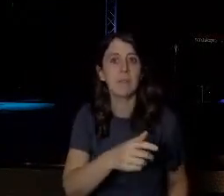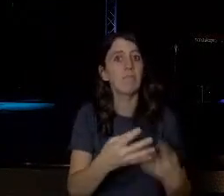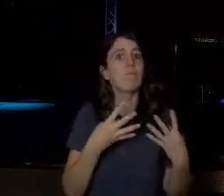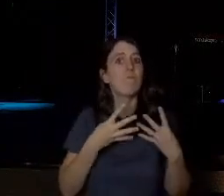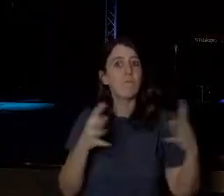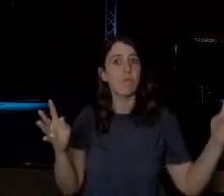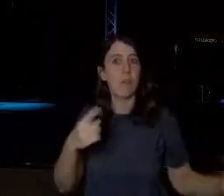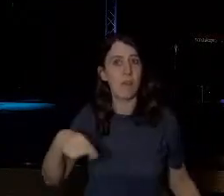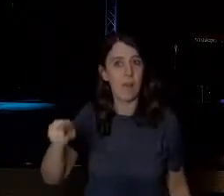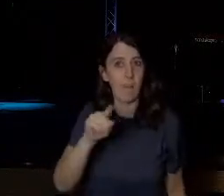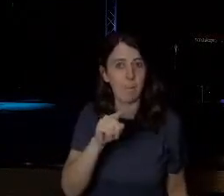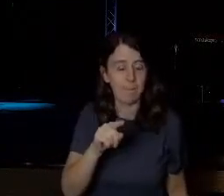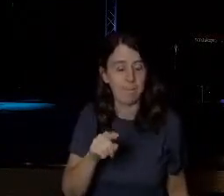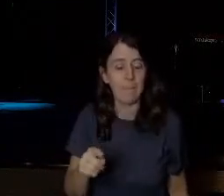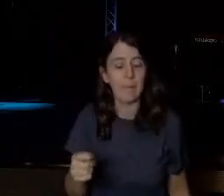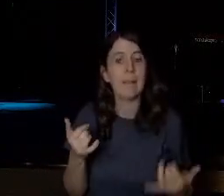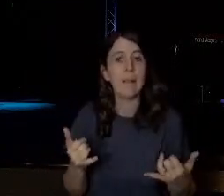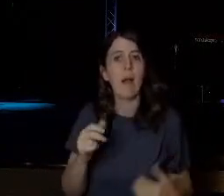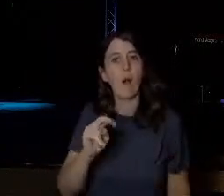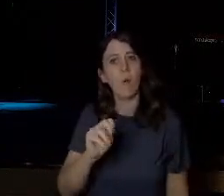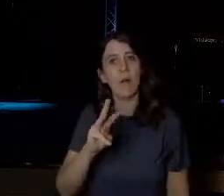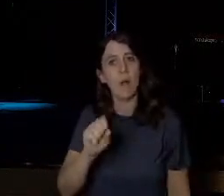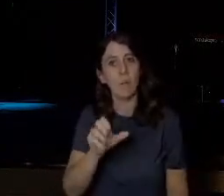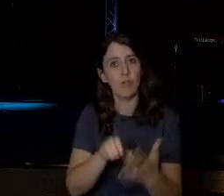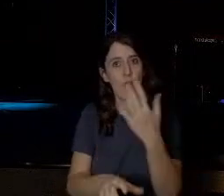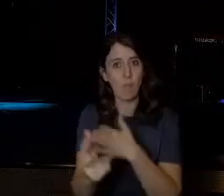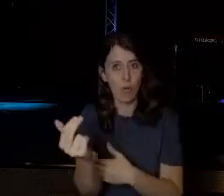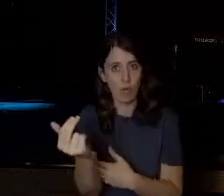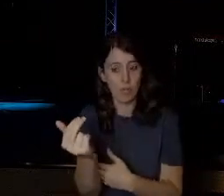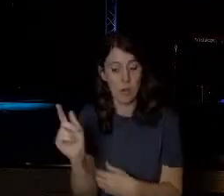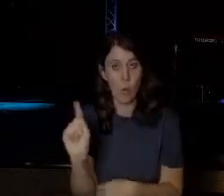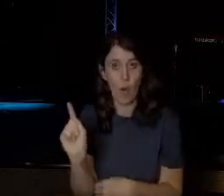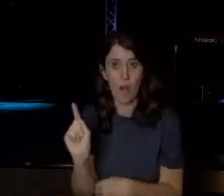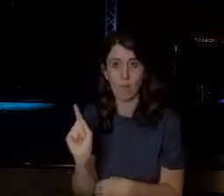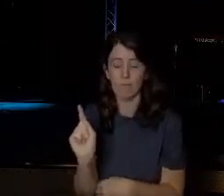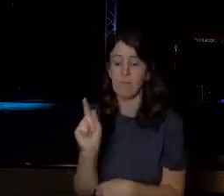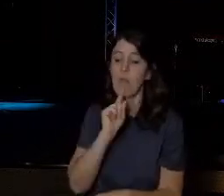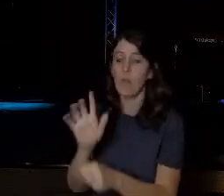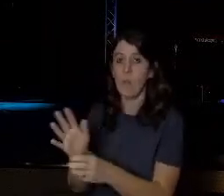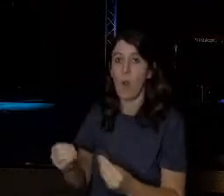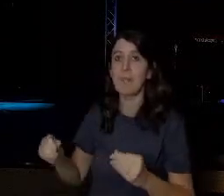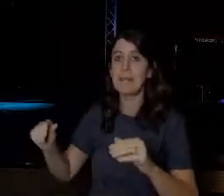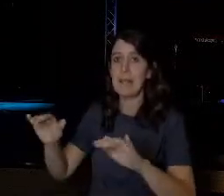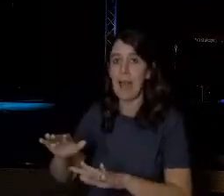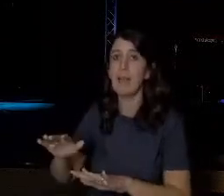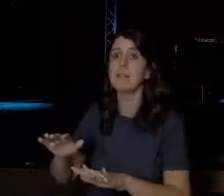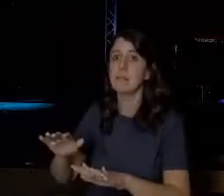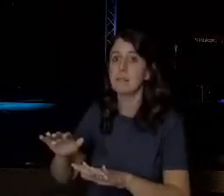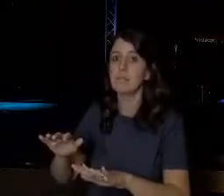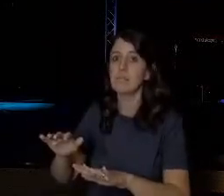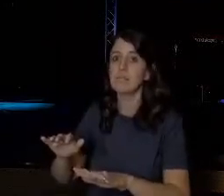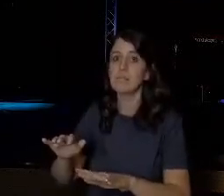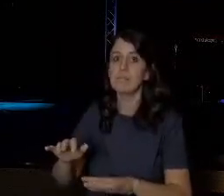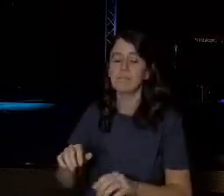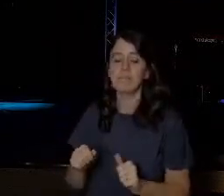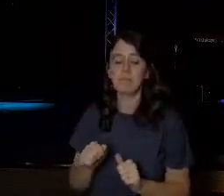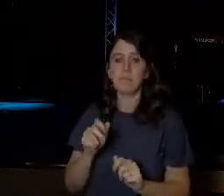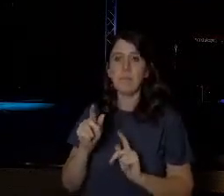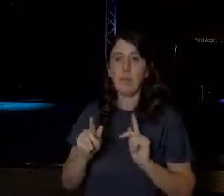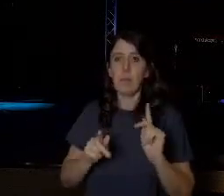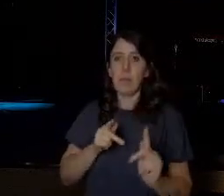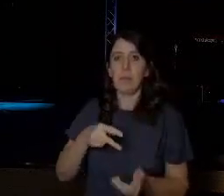at this point in Numbers chapter 13, they are standing right outside the promised land. And in Numbers 13, verse